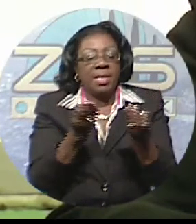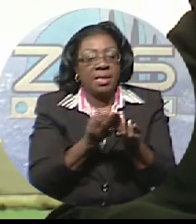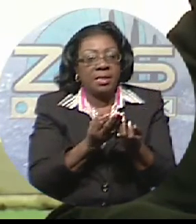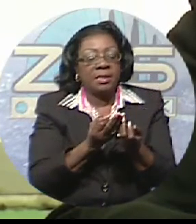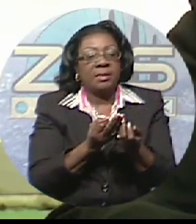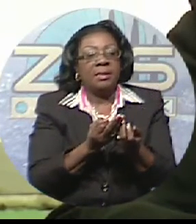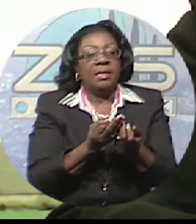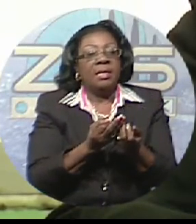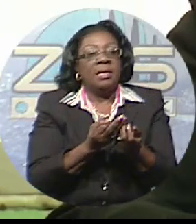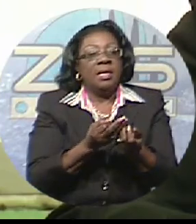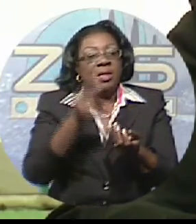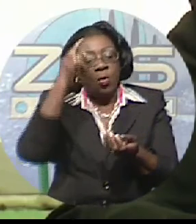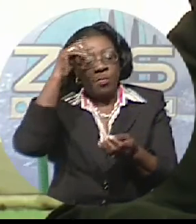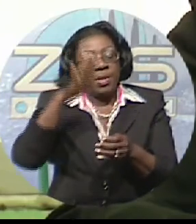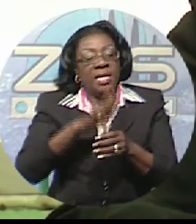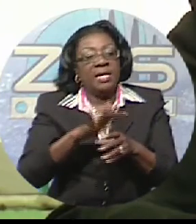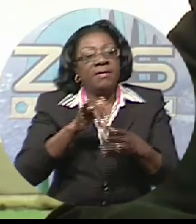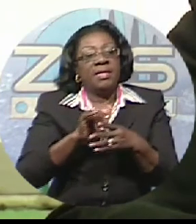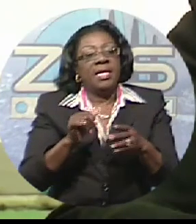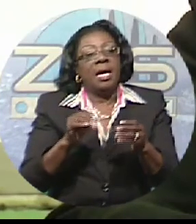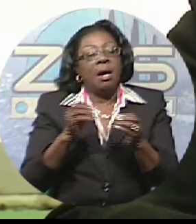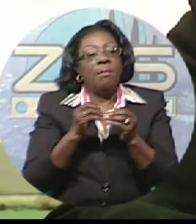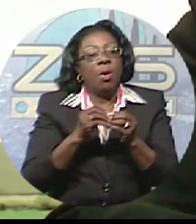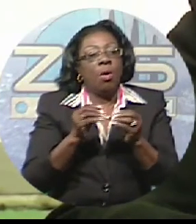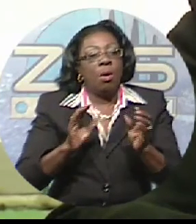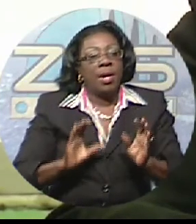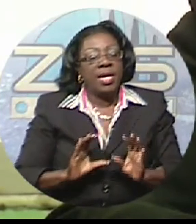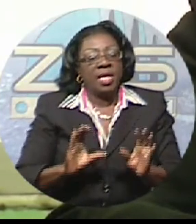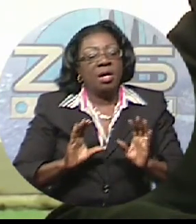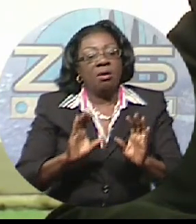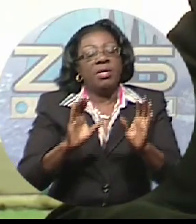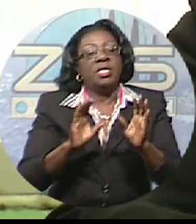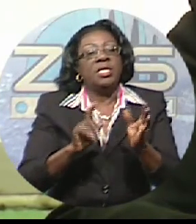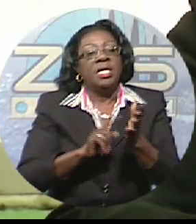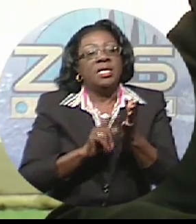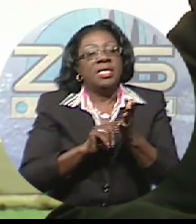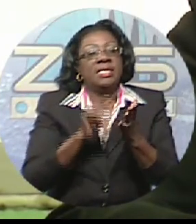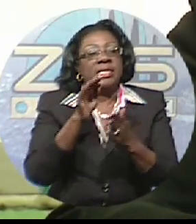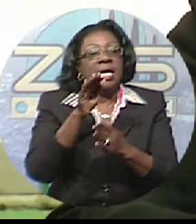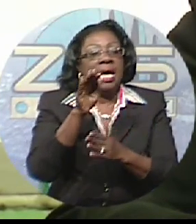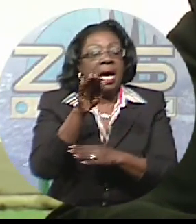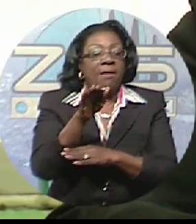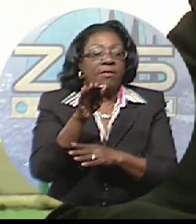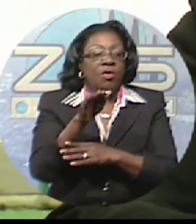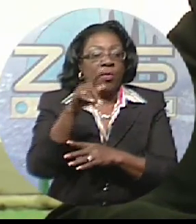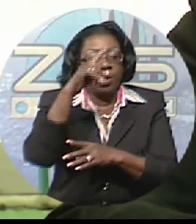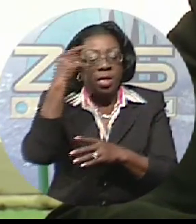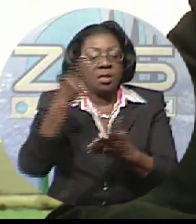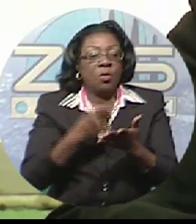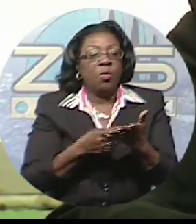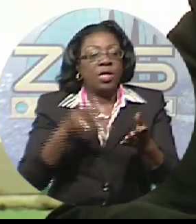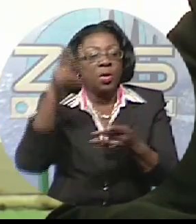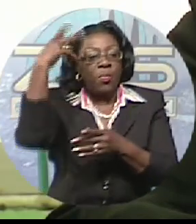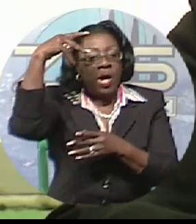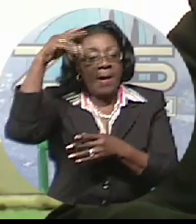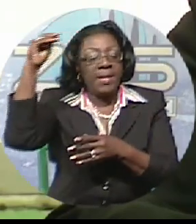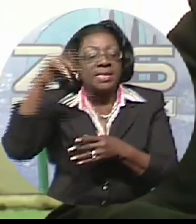more encouraged this afternoon than they were this morning with respect to what the Prime Minister has said, because we've heard it all before. We need results.